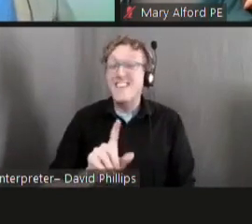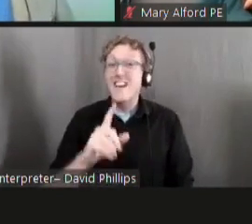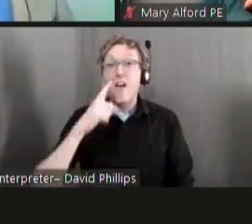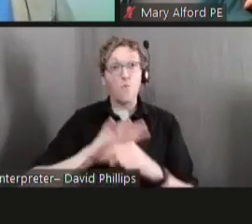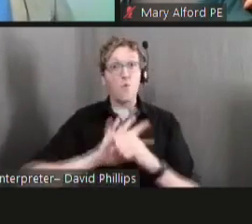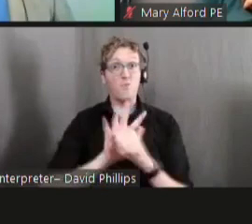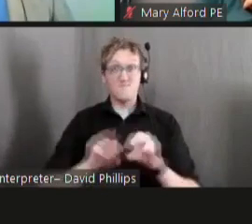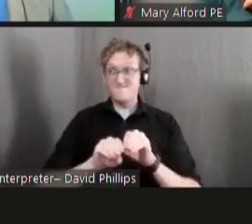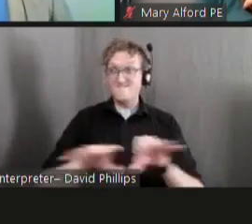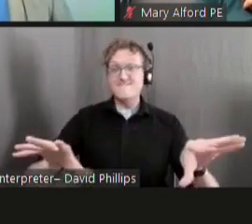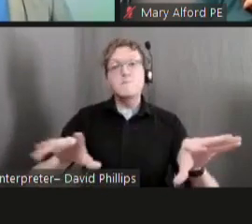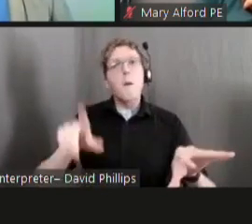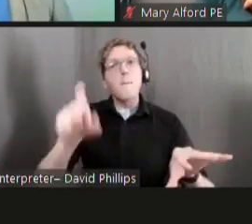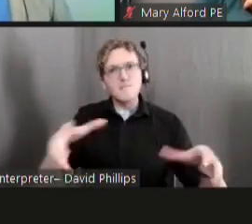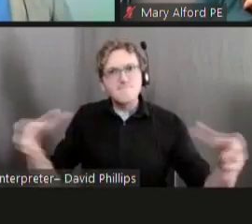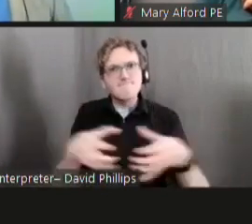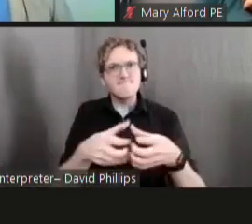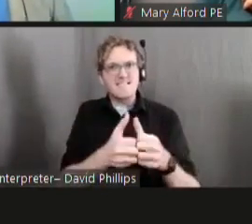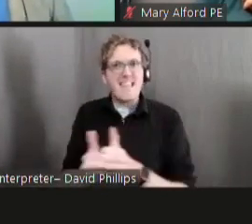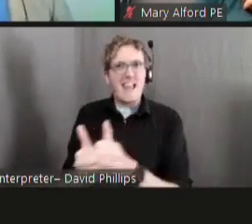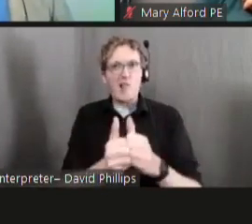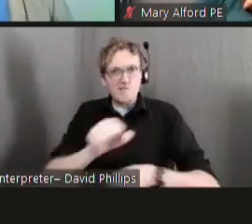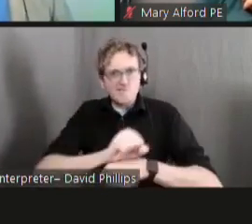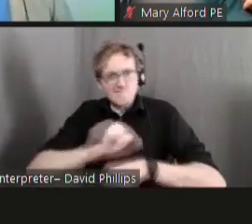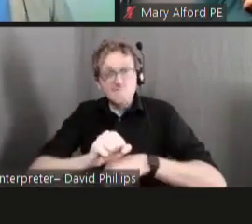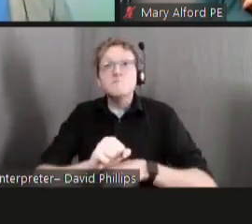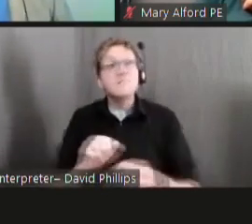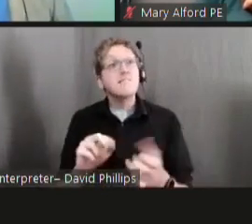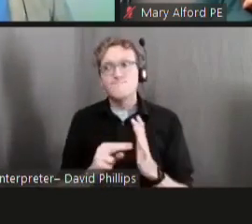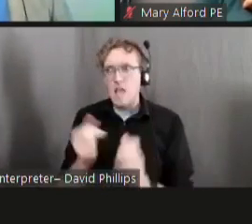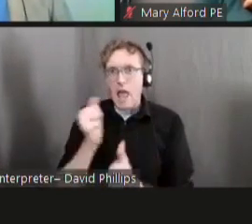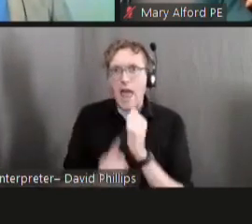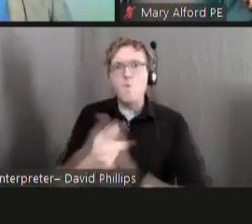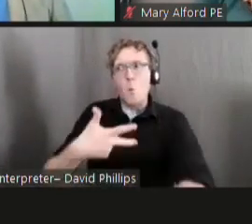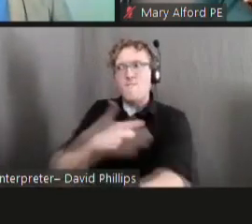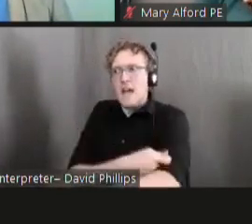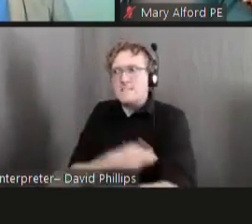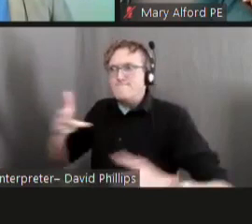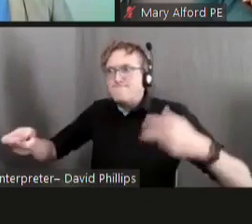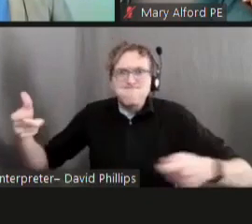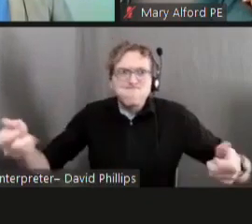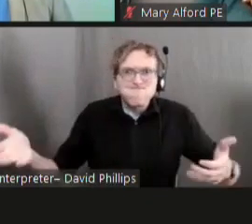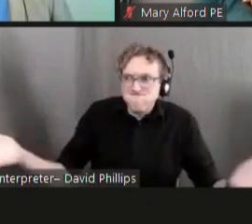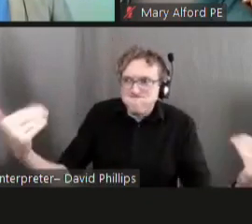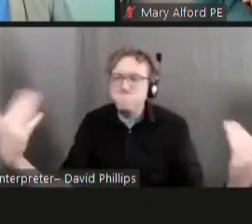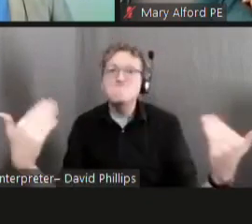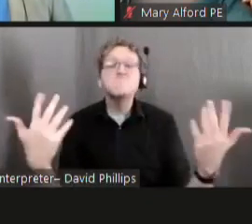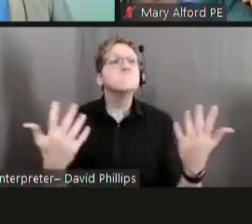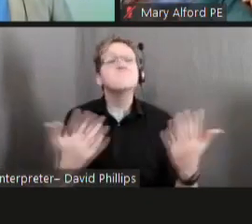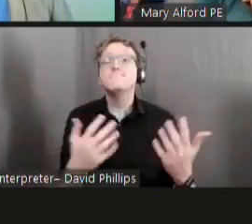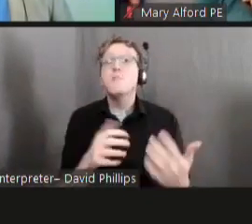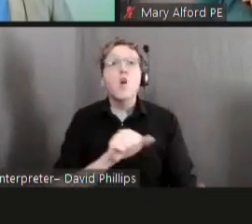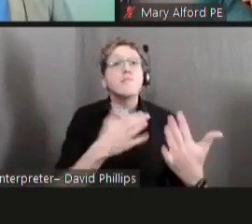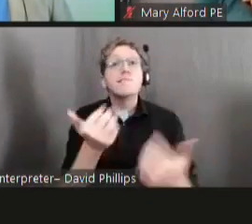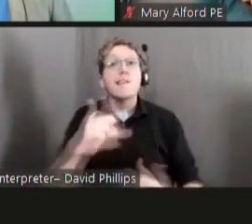to all work together. And that means getting everybody vaccinated as much as we can and to address the concerns that people have. And we as a